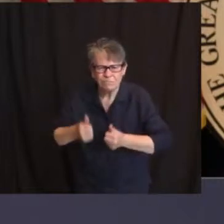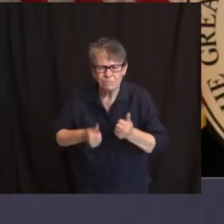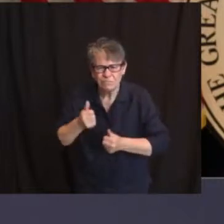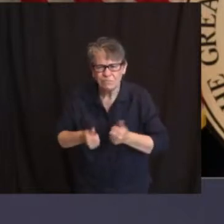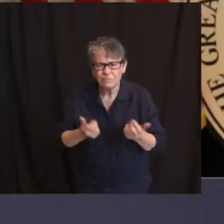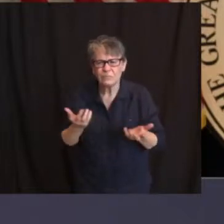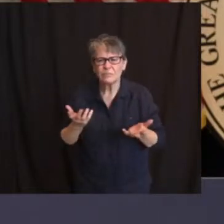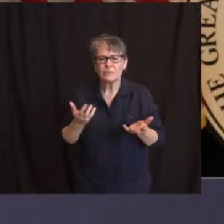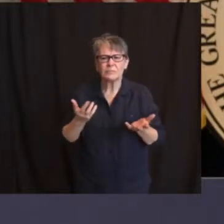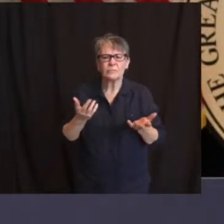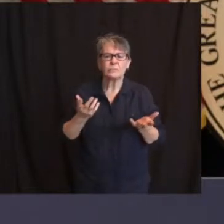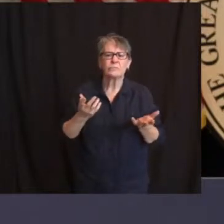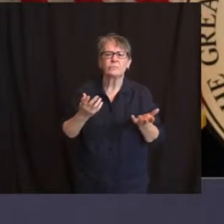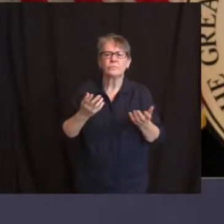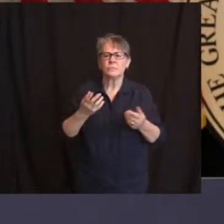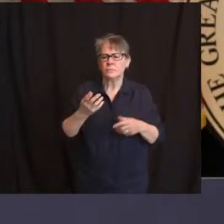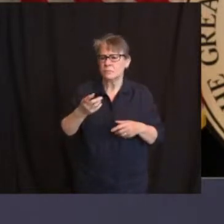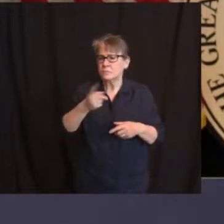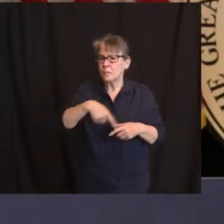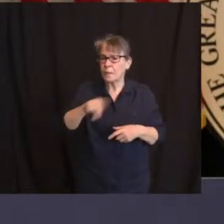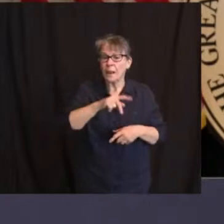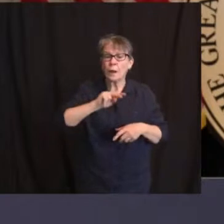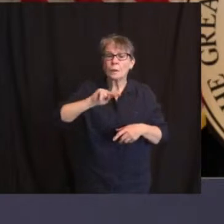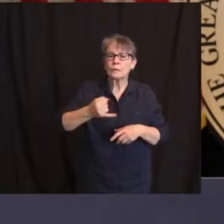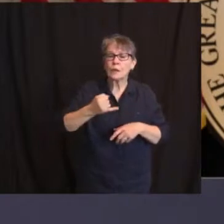us to be reopened, but what about the